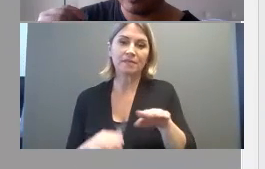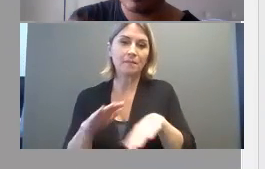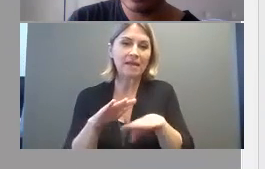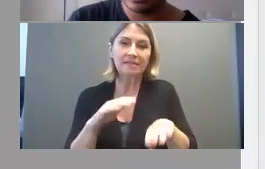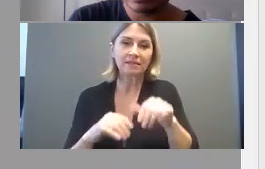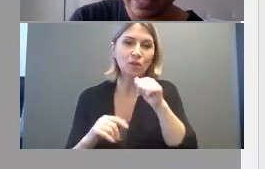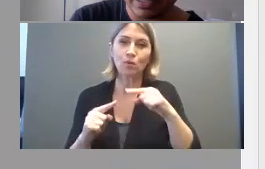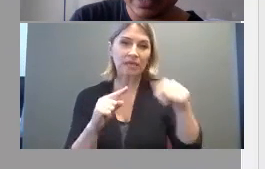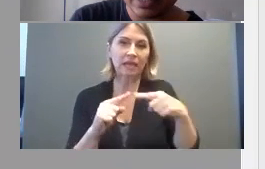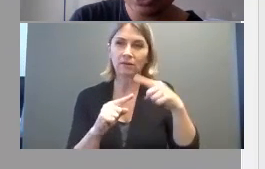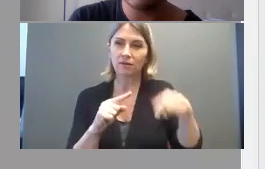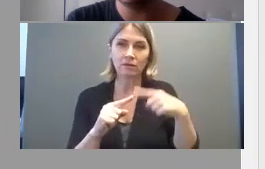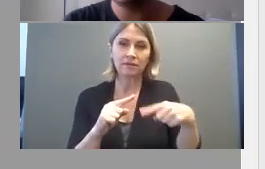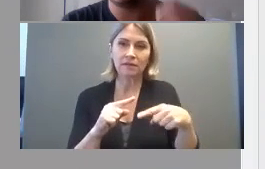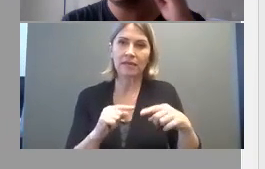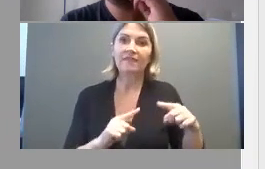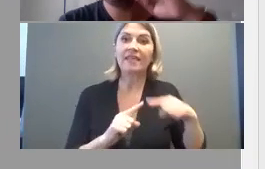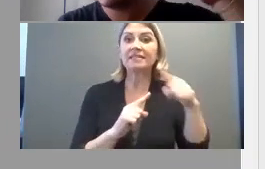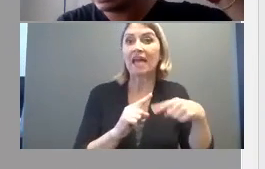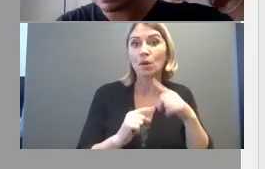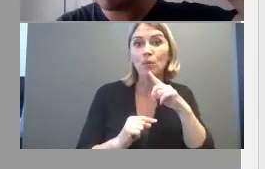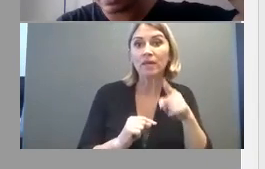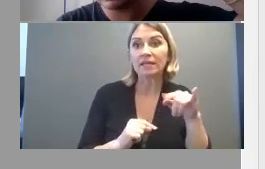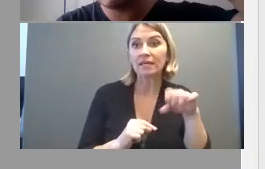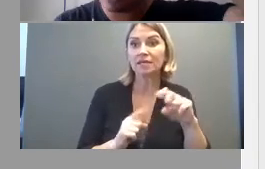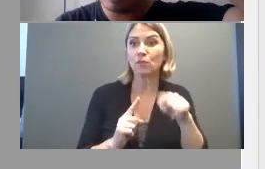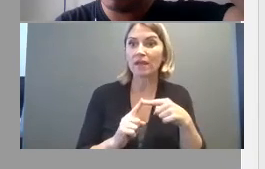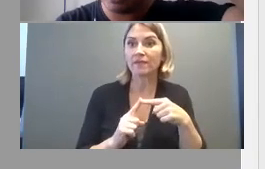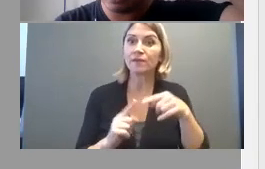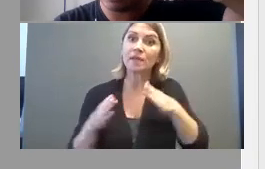cycle involved. A cycle is essentially where there